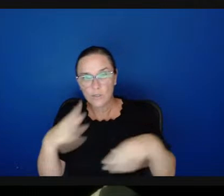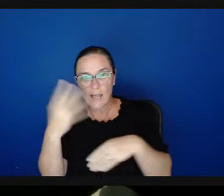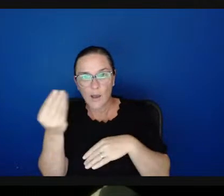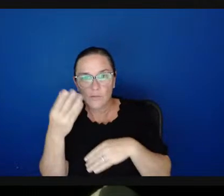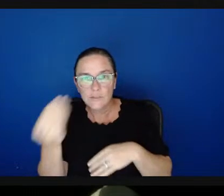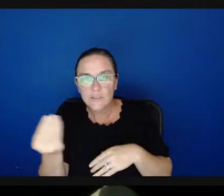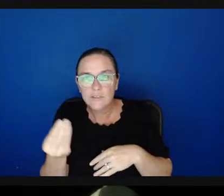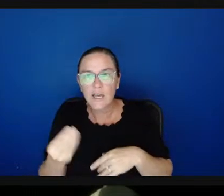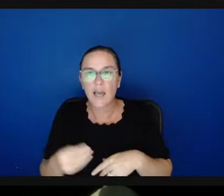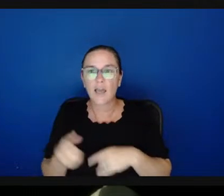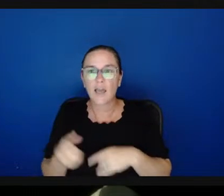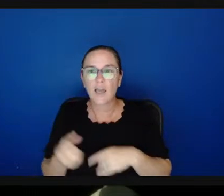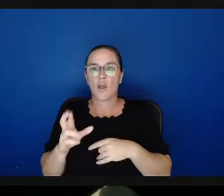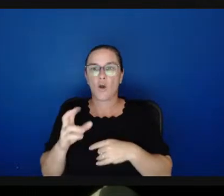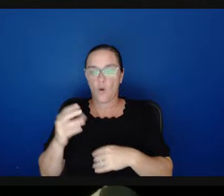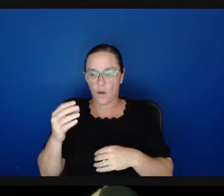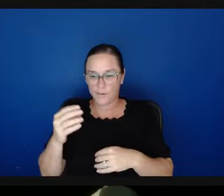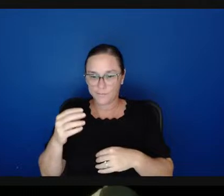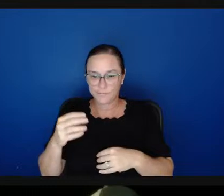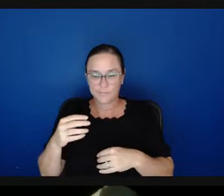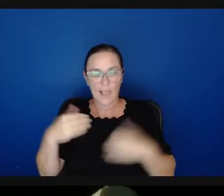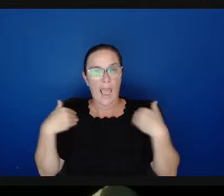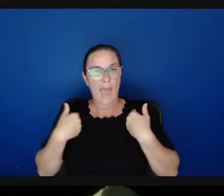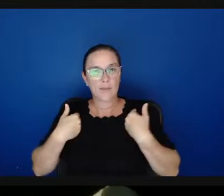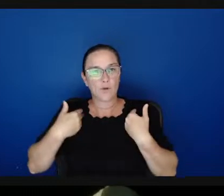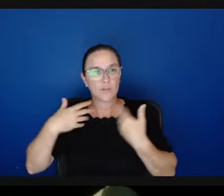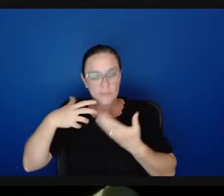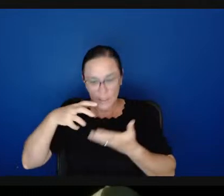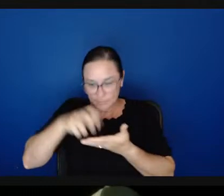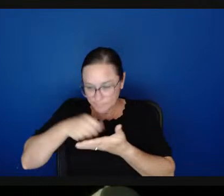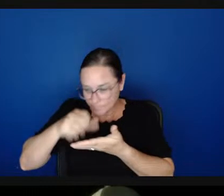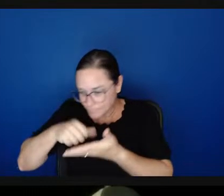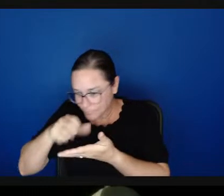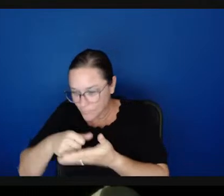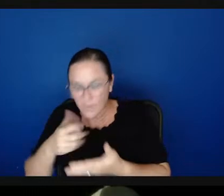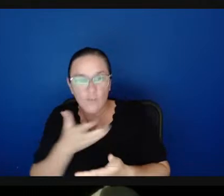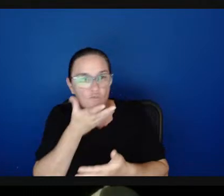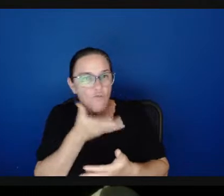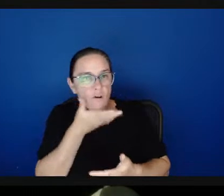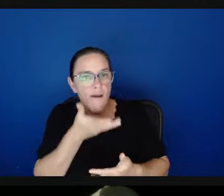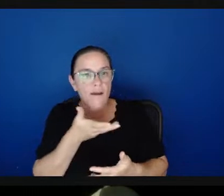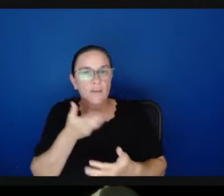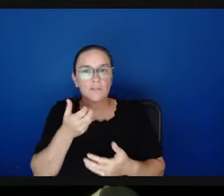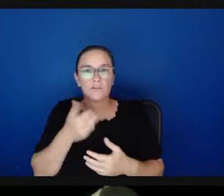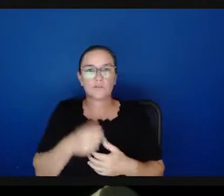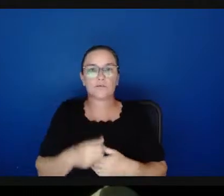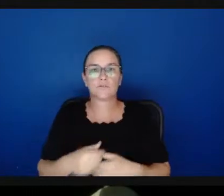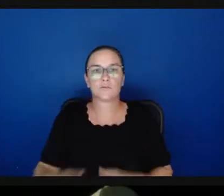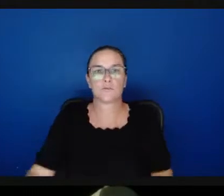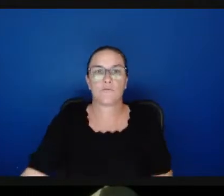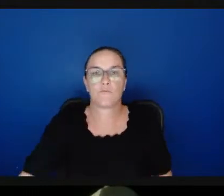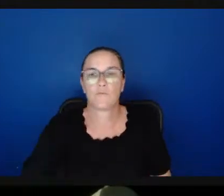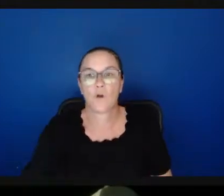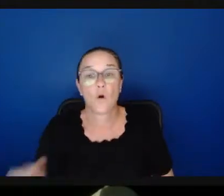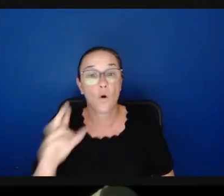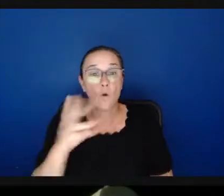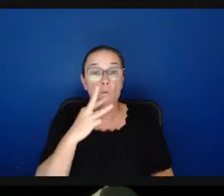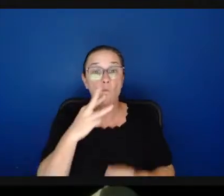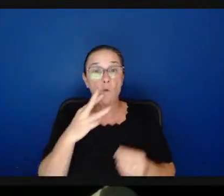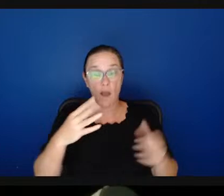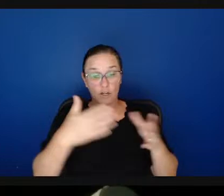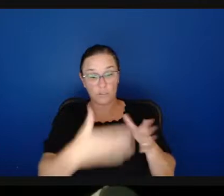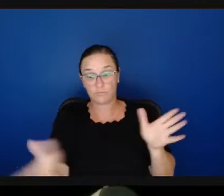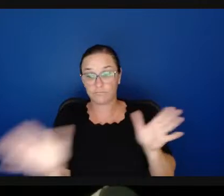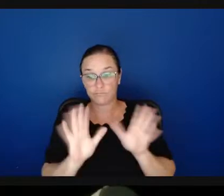grazing livestock, or water catchment systems if you live in an area that's been affected by Pele's hair. So they do note that much of the guidance